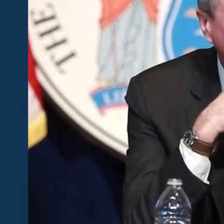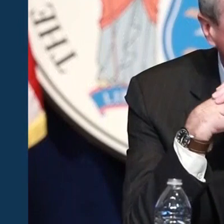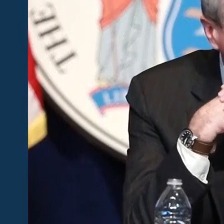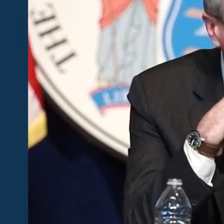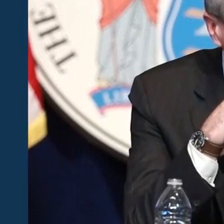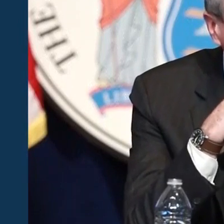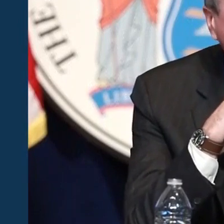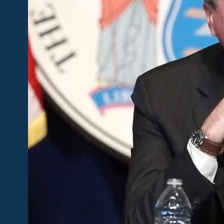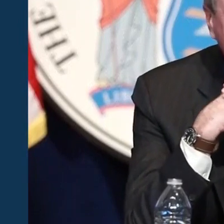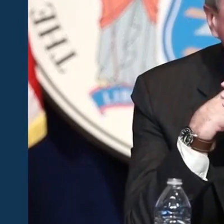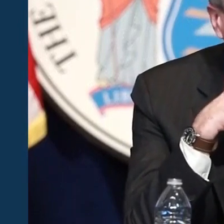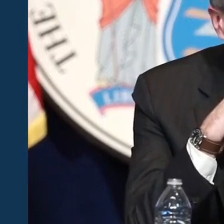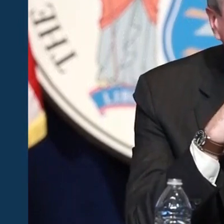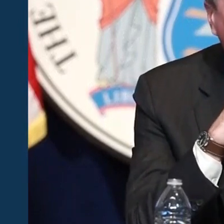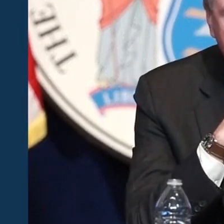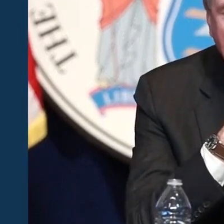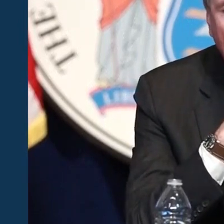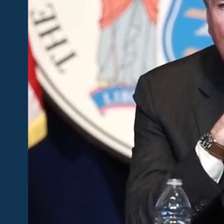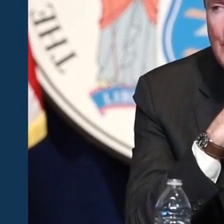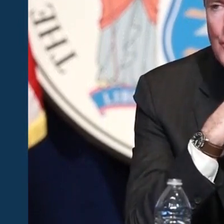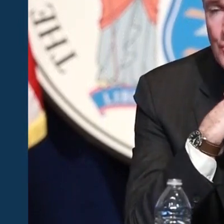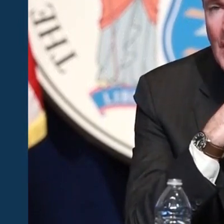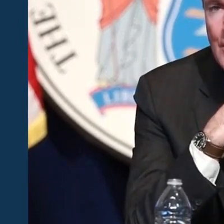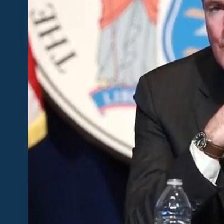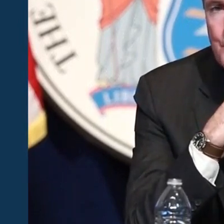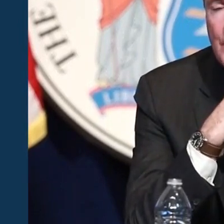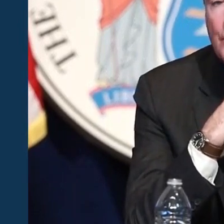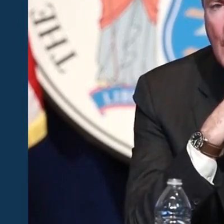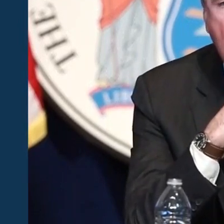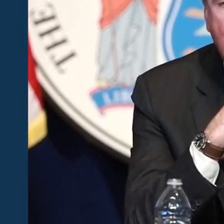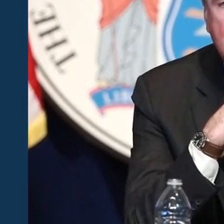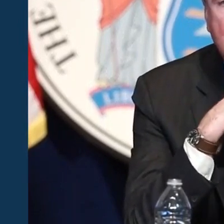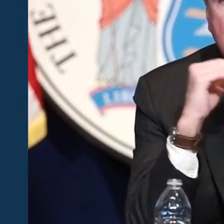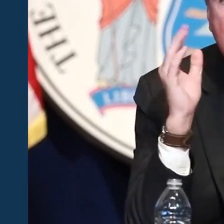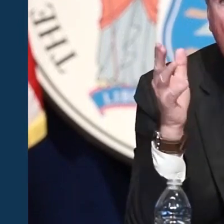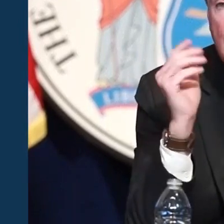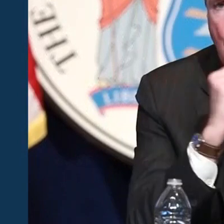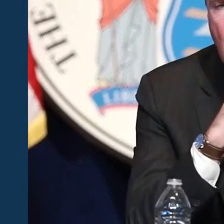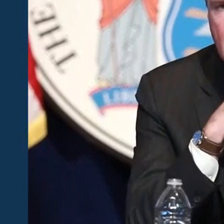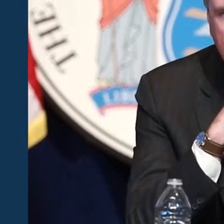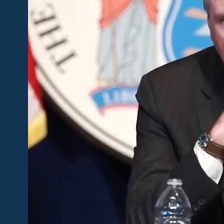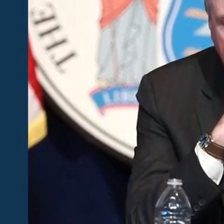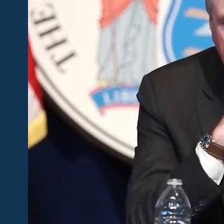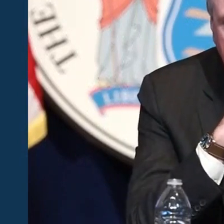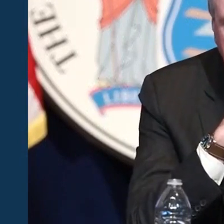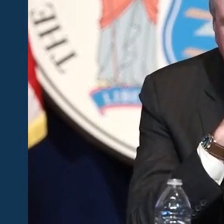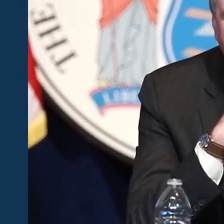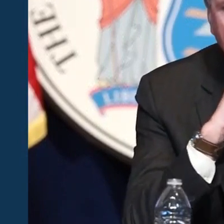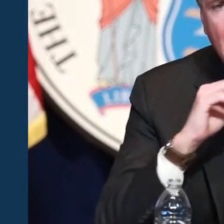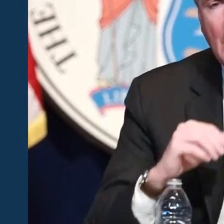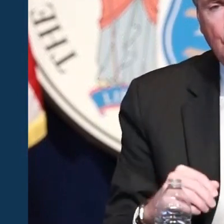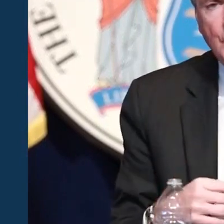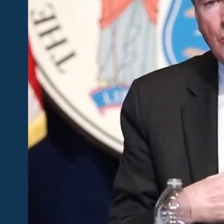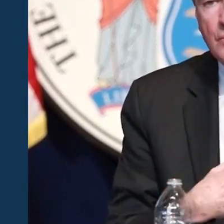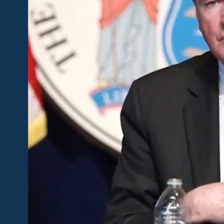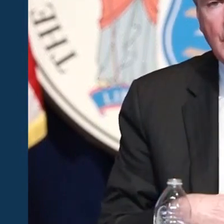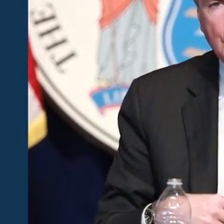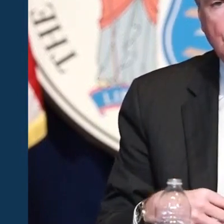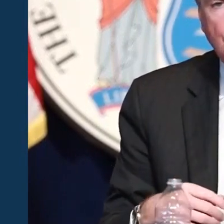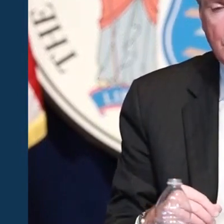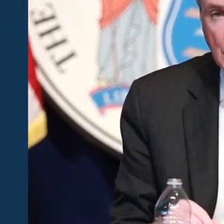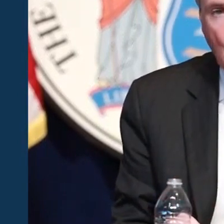will be better weather. So even in the good weather days, we need you to stay home and stay away from each other even when you are at home. And that allows the number